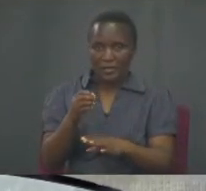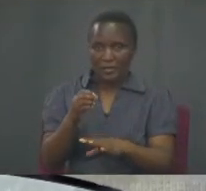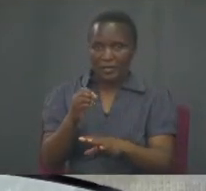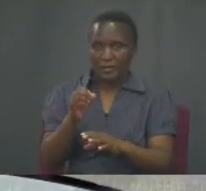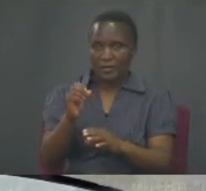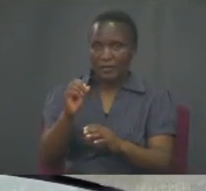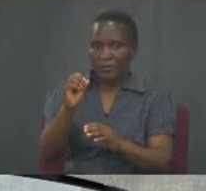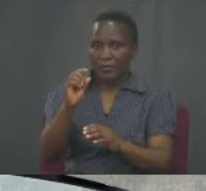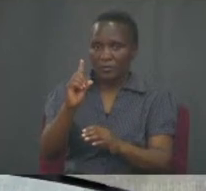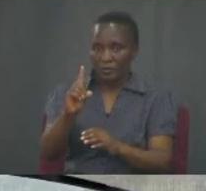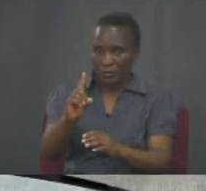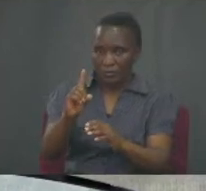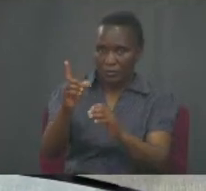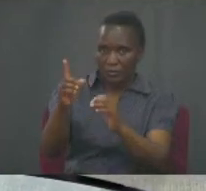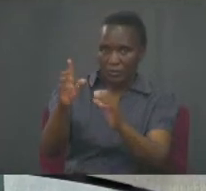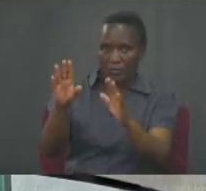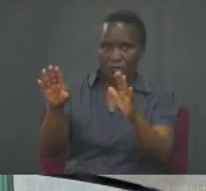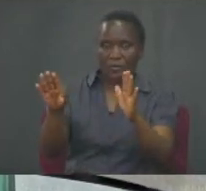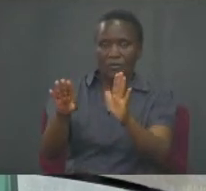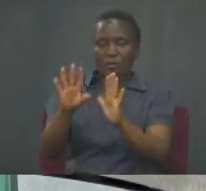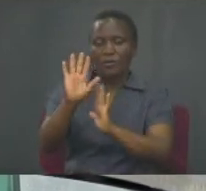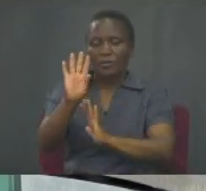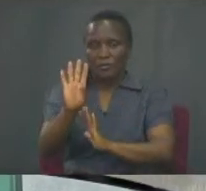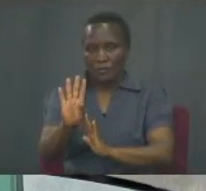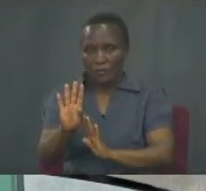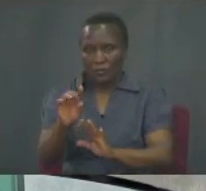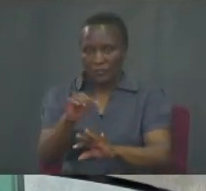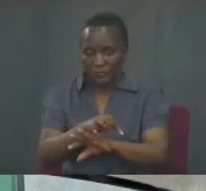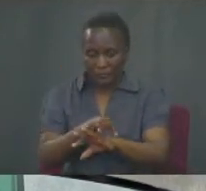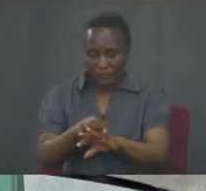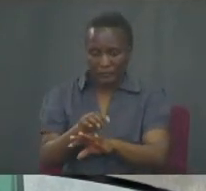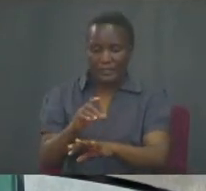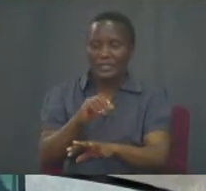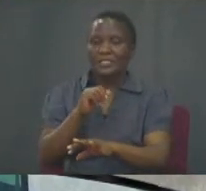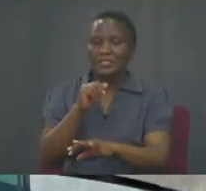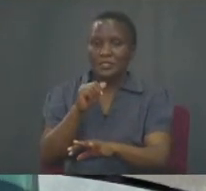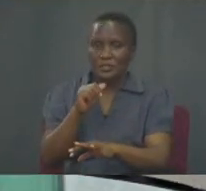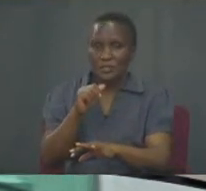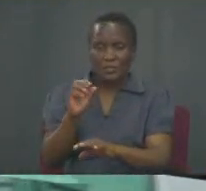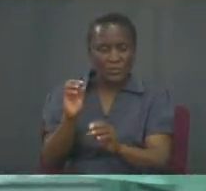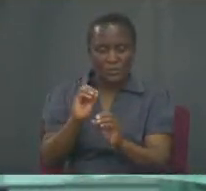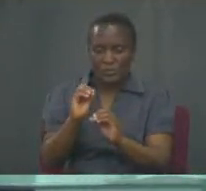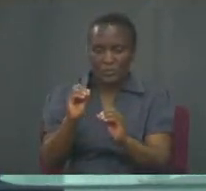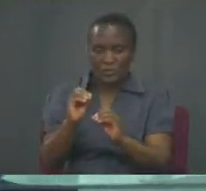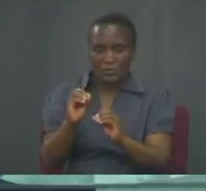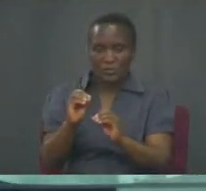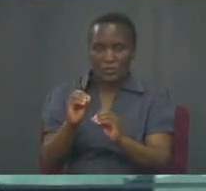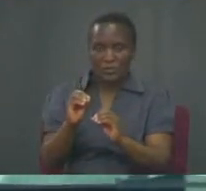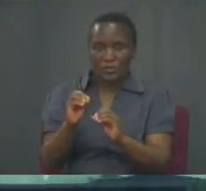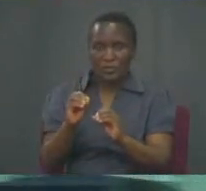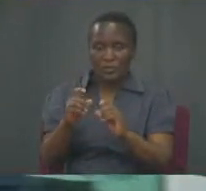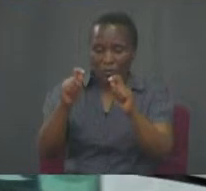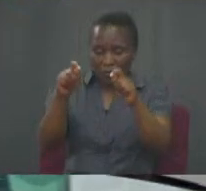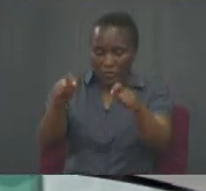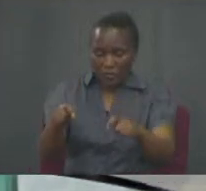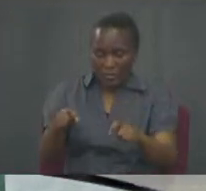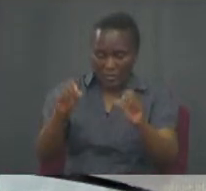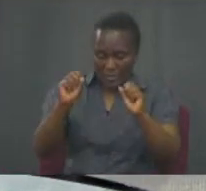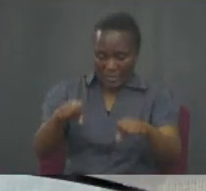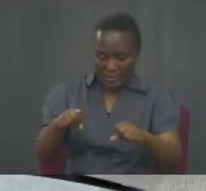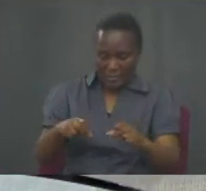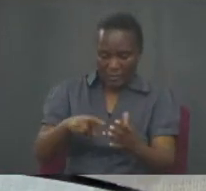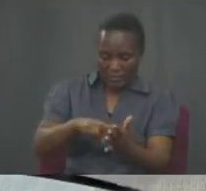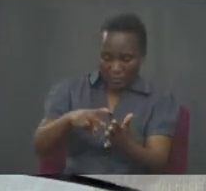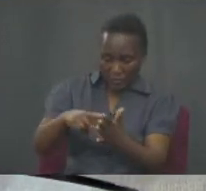15 minutes, there is no donkey or horse that can be able to walk on that valley. And that's just what God